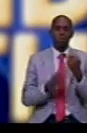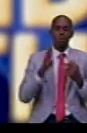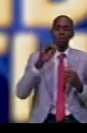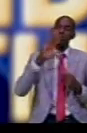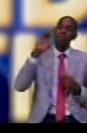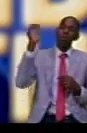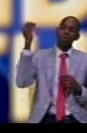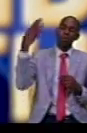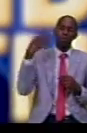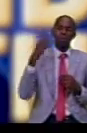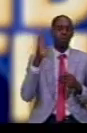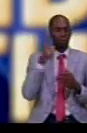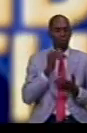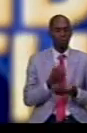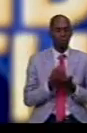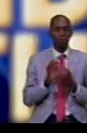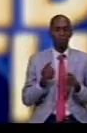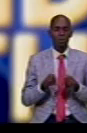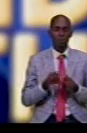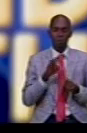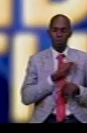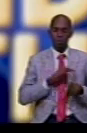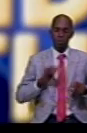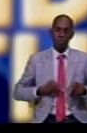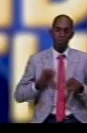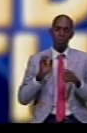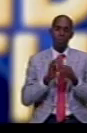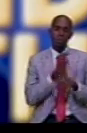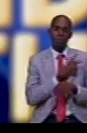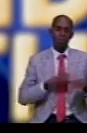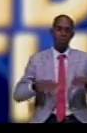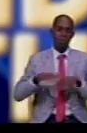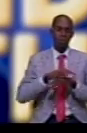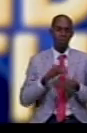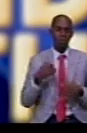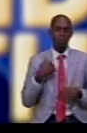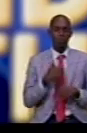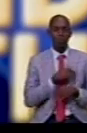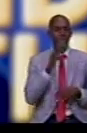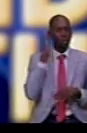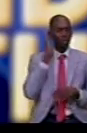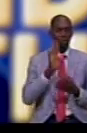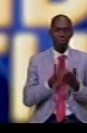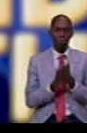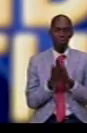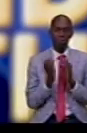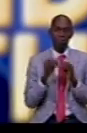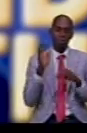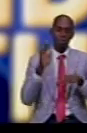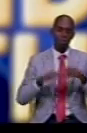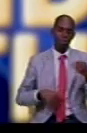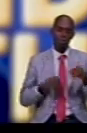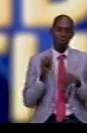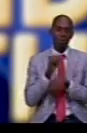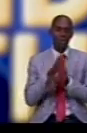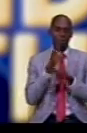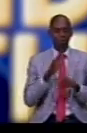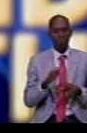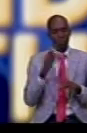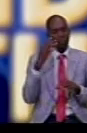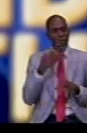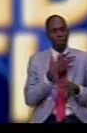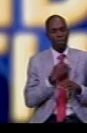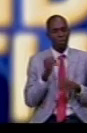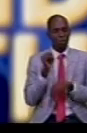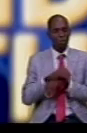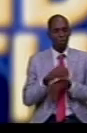as citizens in your kingdom, we will be more than conquerors over temptations. And for our converts, you will help them too, so that they will not expose